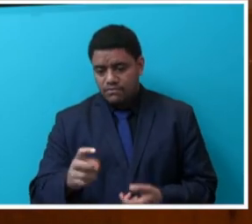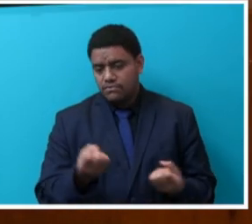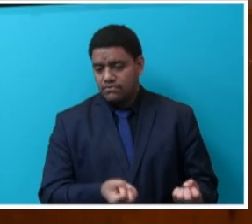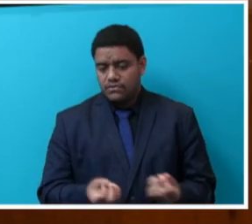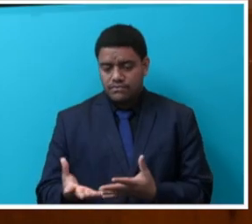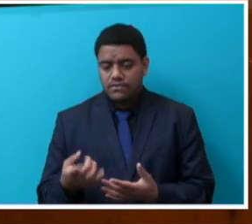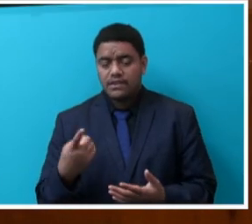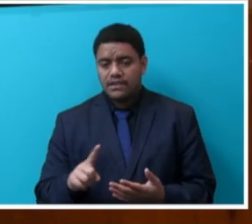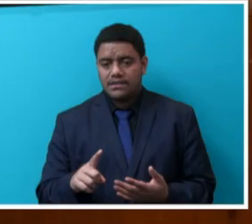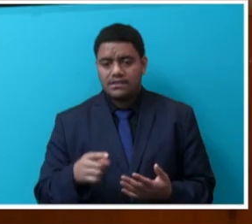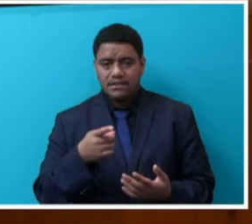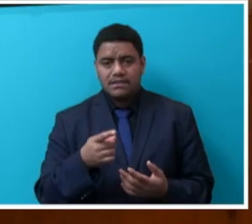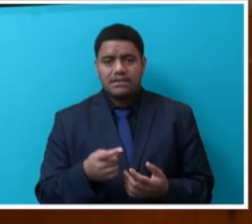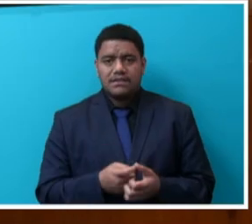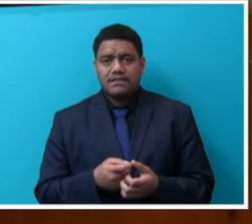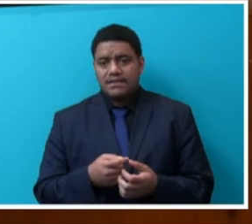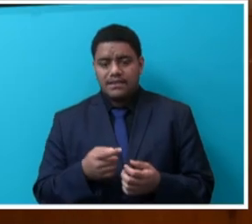and charges for the card replacement.